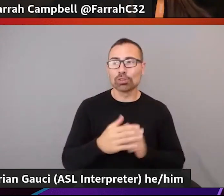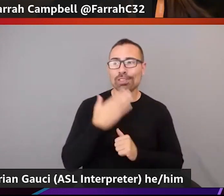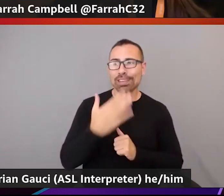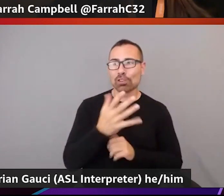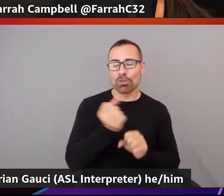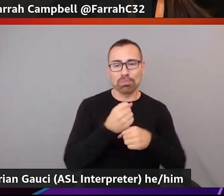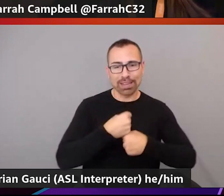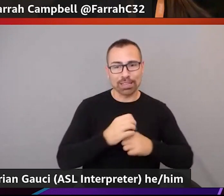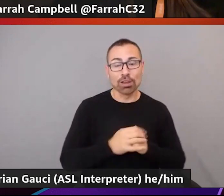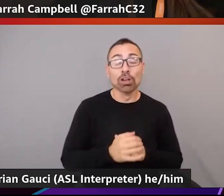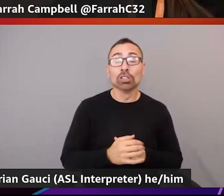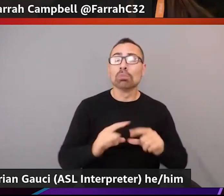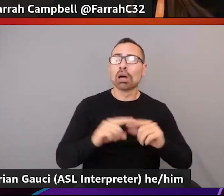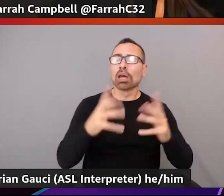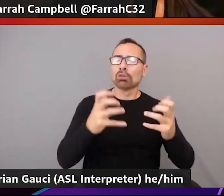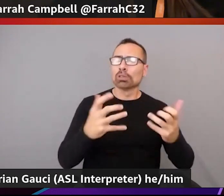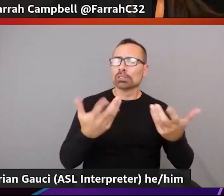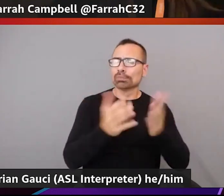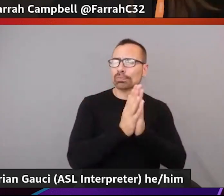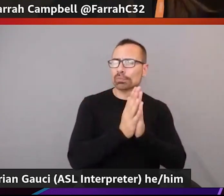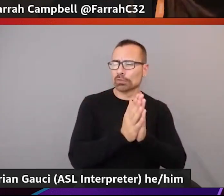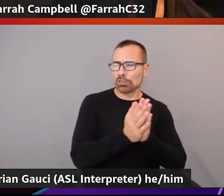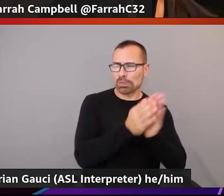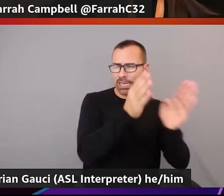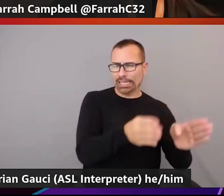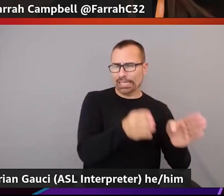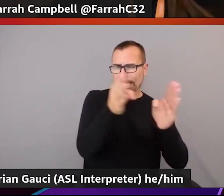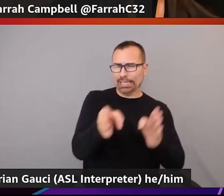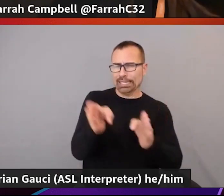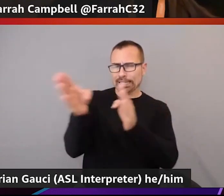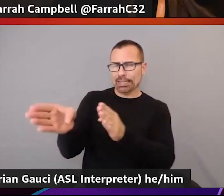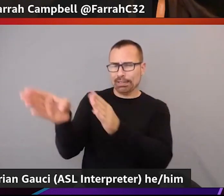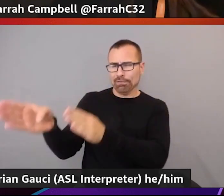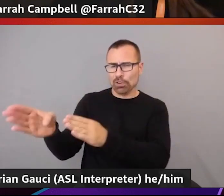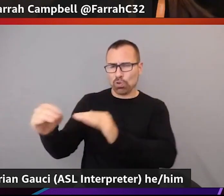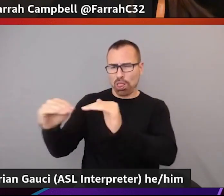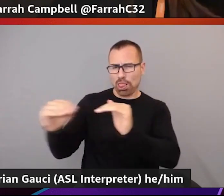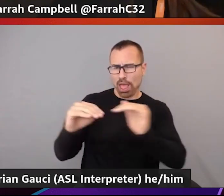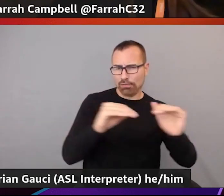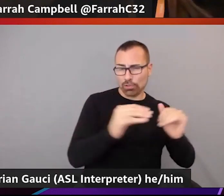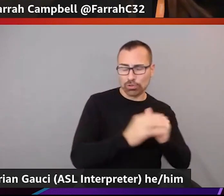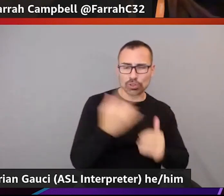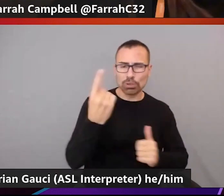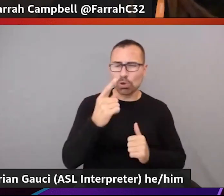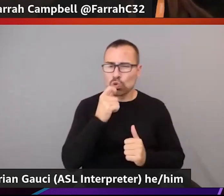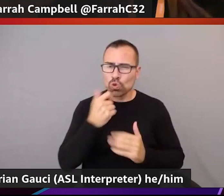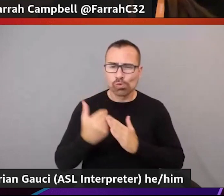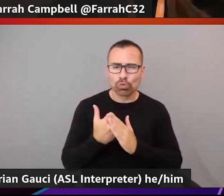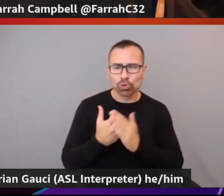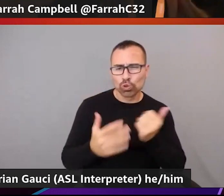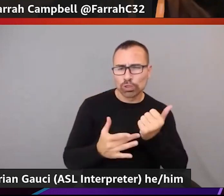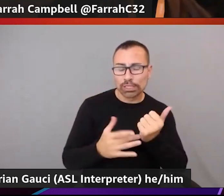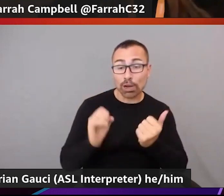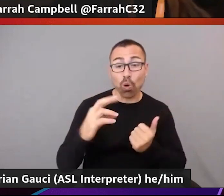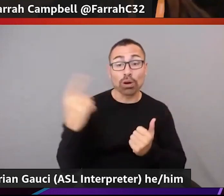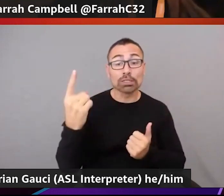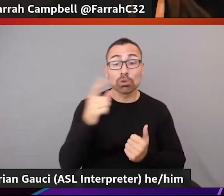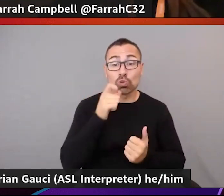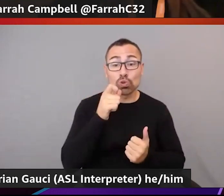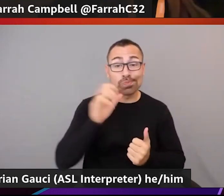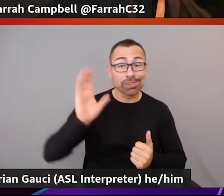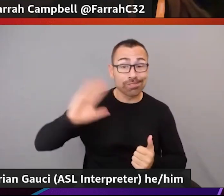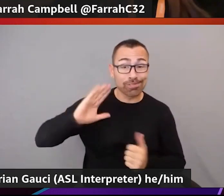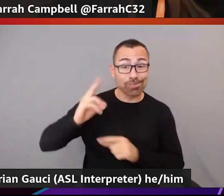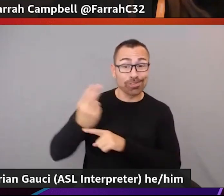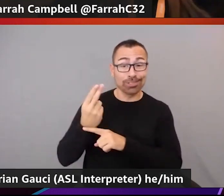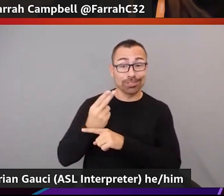an individual level, right? An individual person's level, either someone new to tech or somebody who's been using,